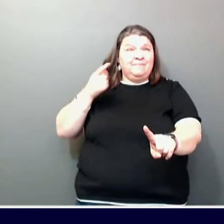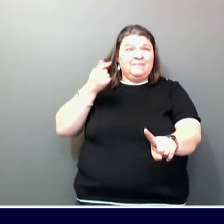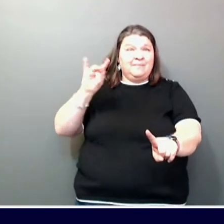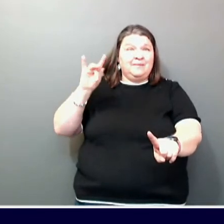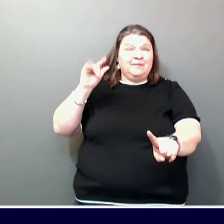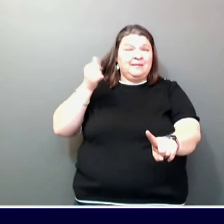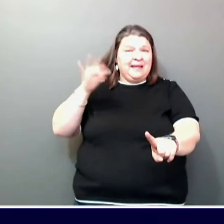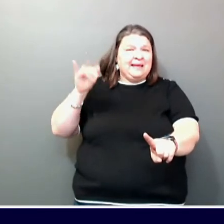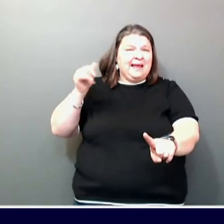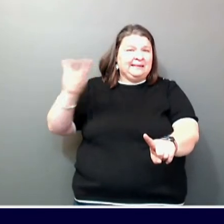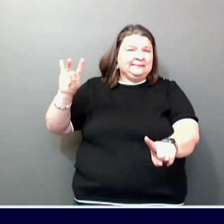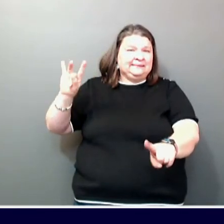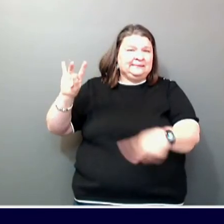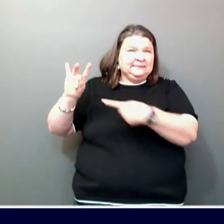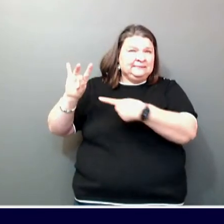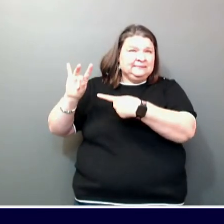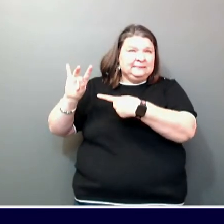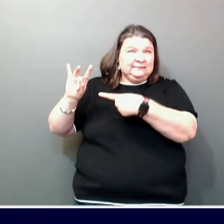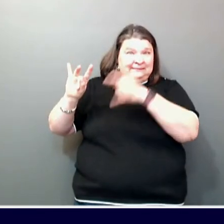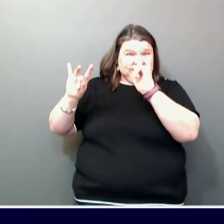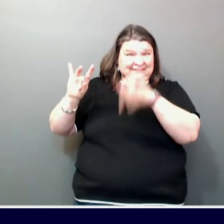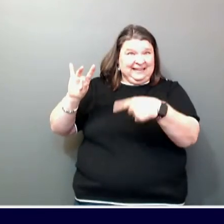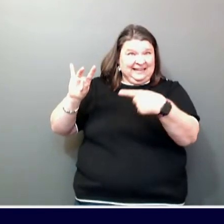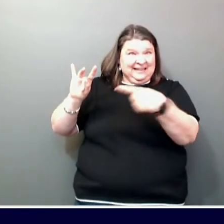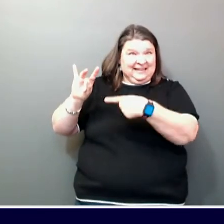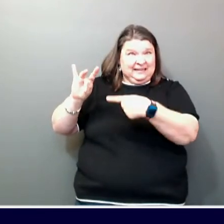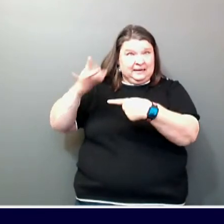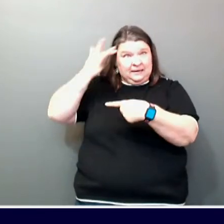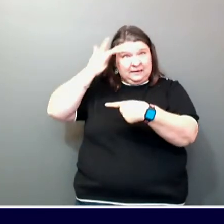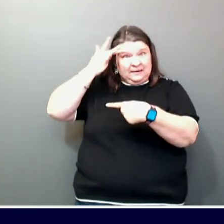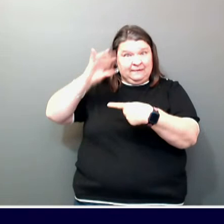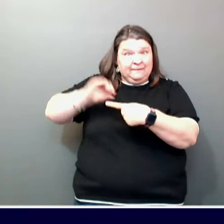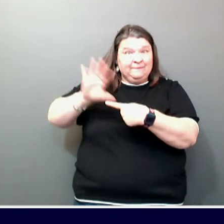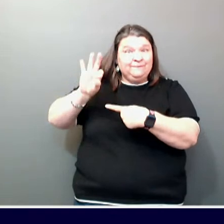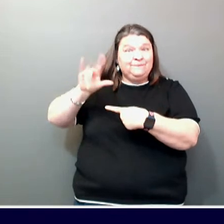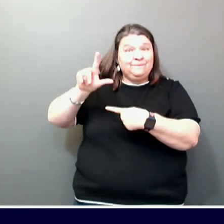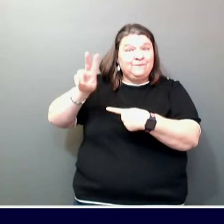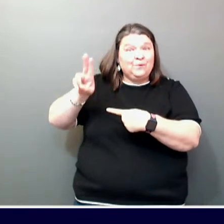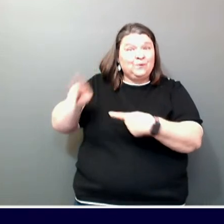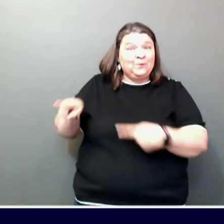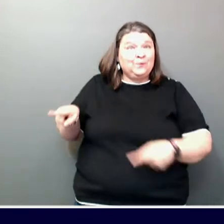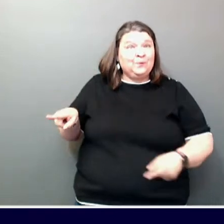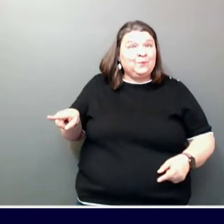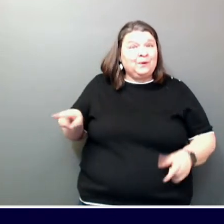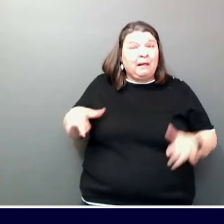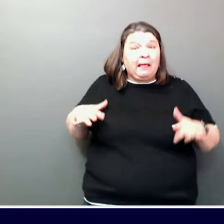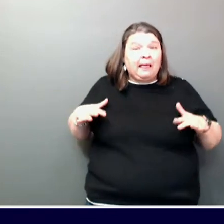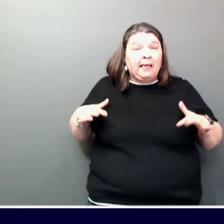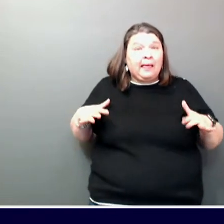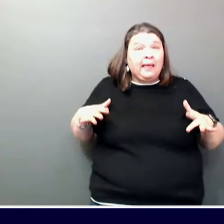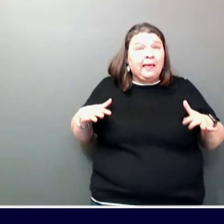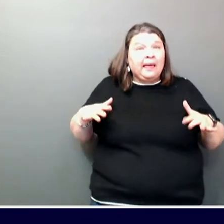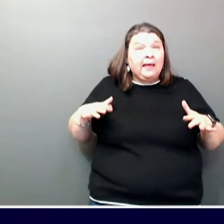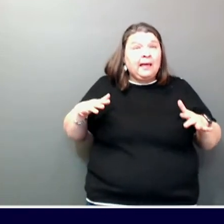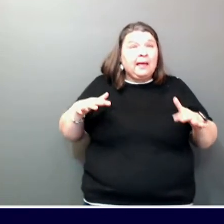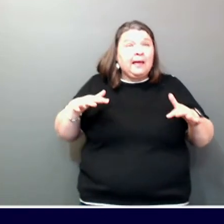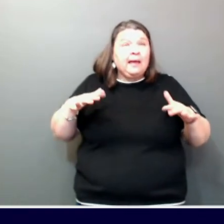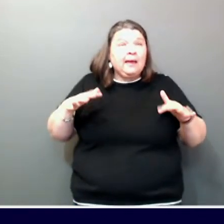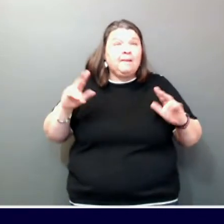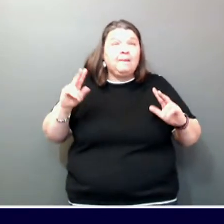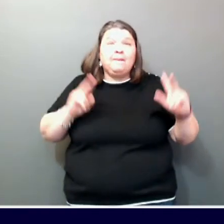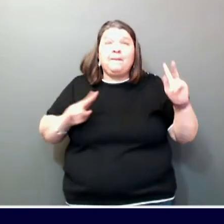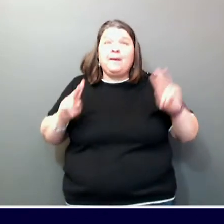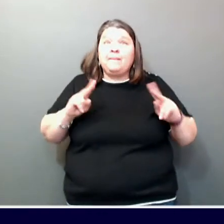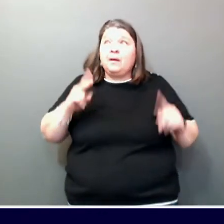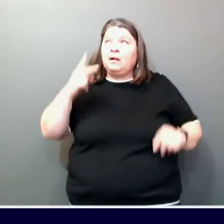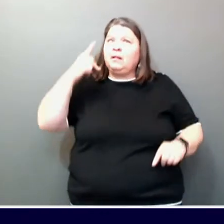and starts where people thought that things were over because they were in a trough, where in fact they were just waiting for the next surge. But the other